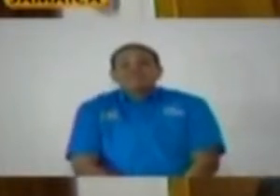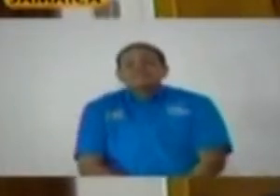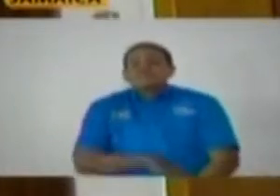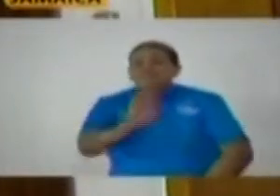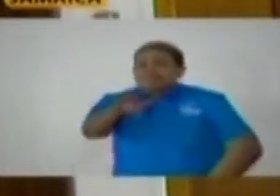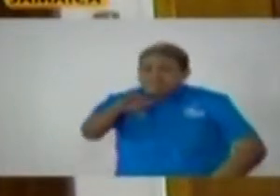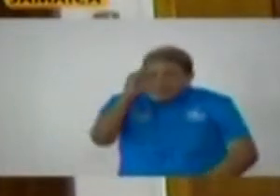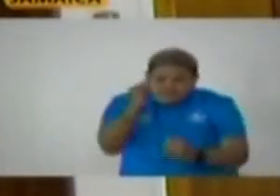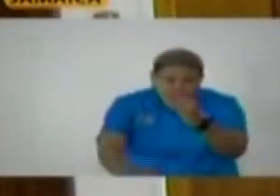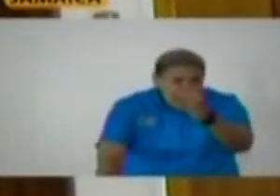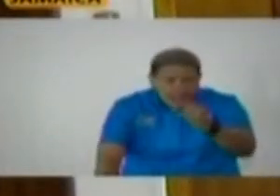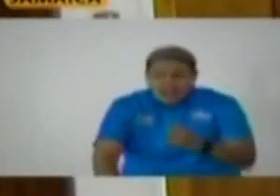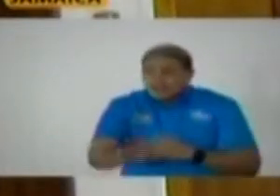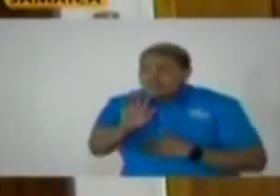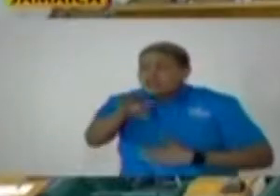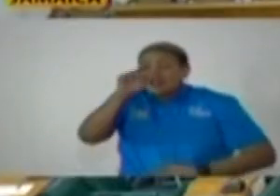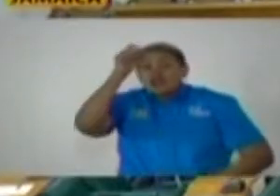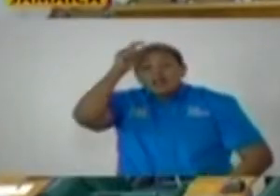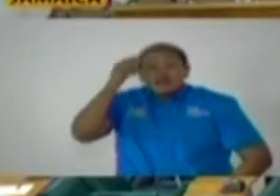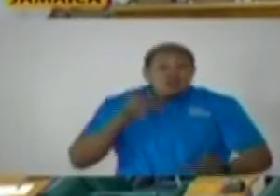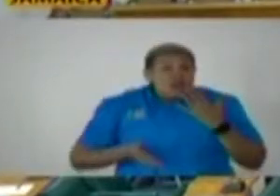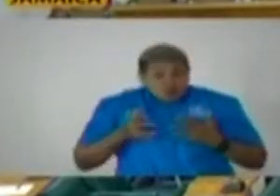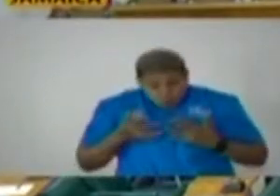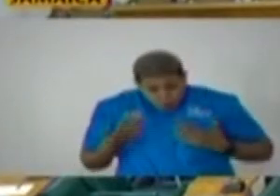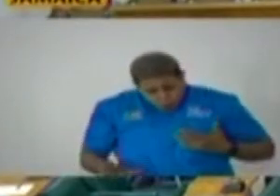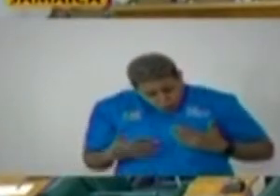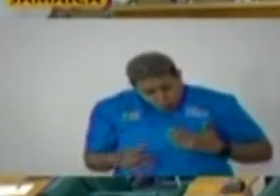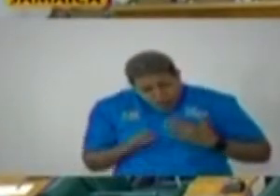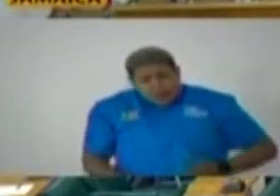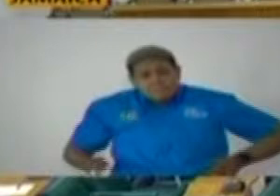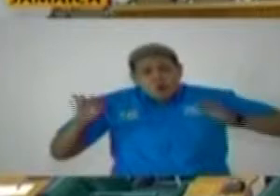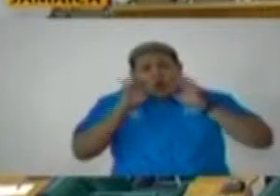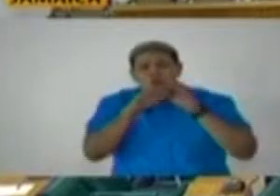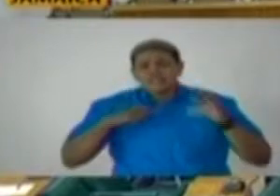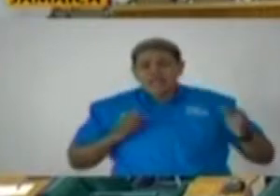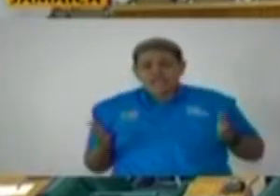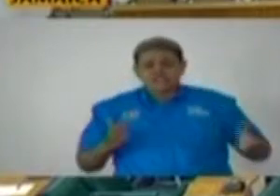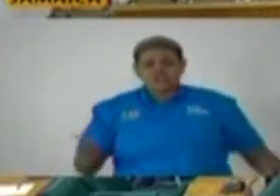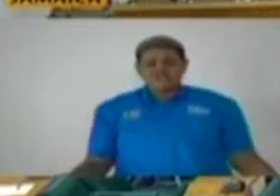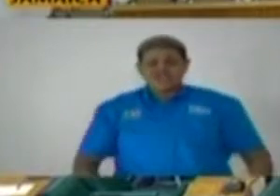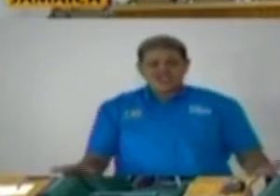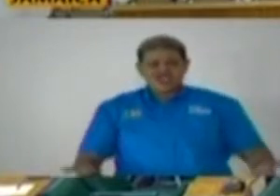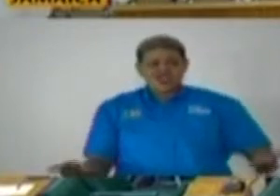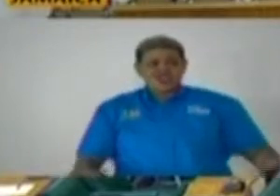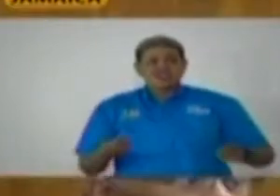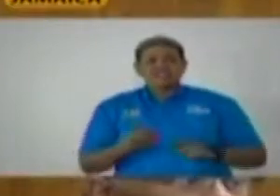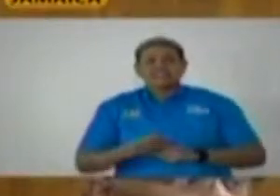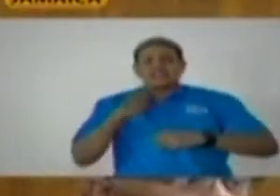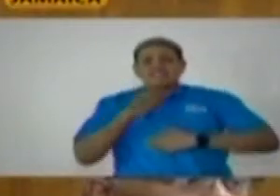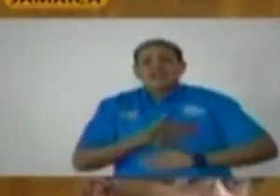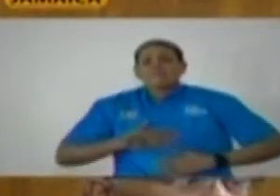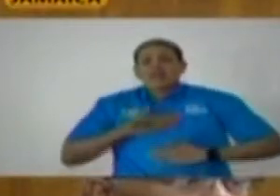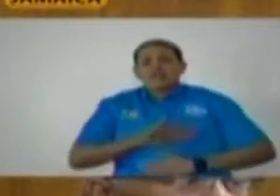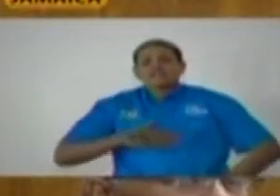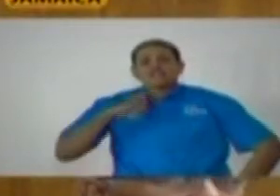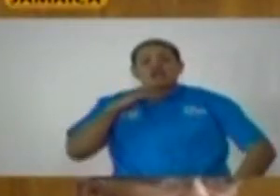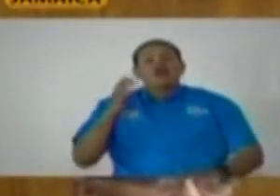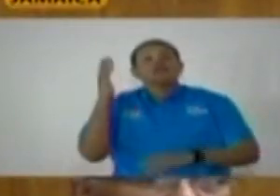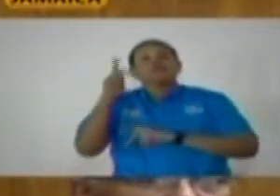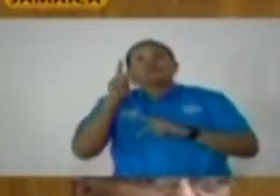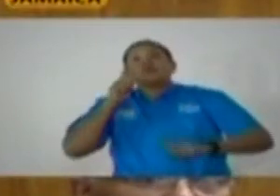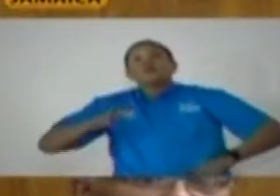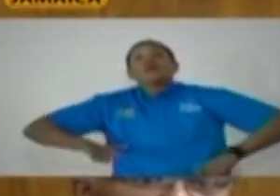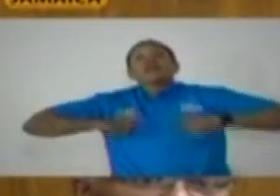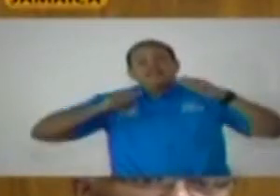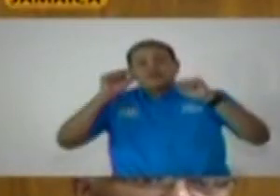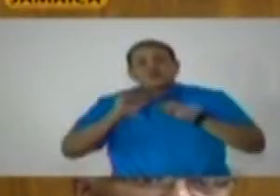And finally, but perhaps most importantly, I serve here at the pleasure of the residents of Southeast St.